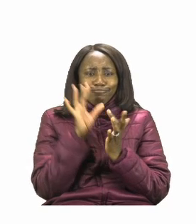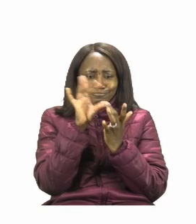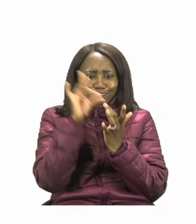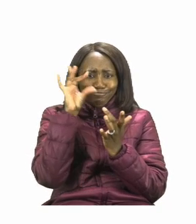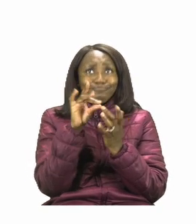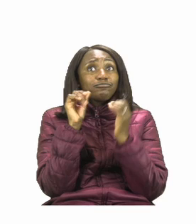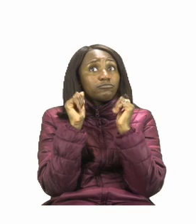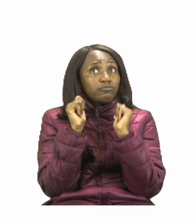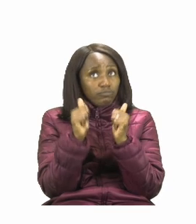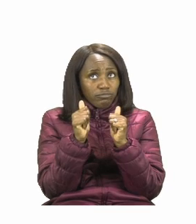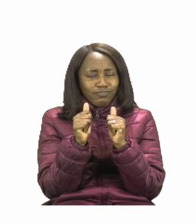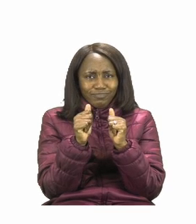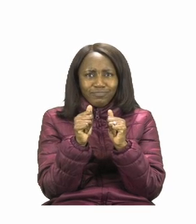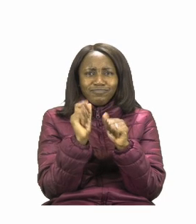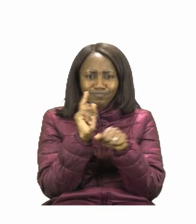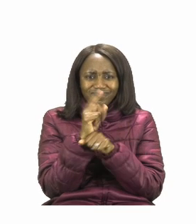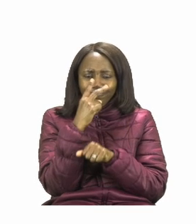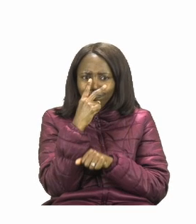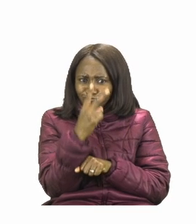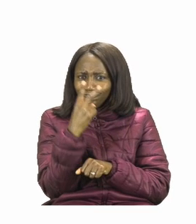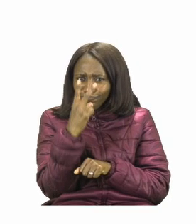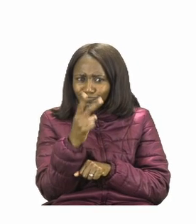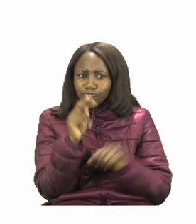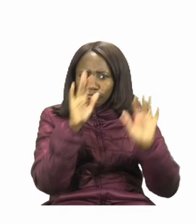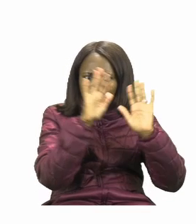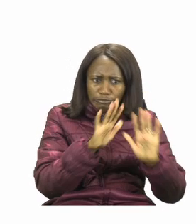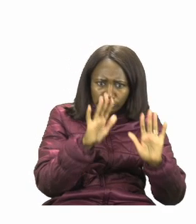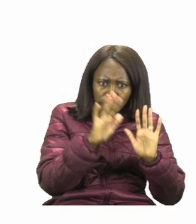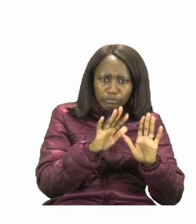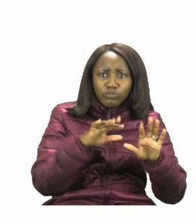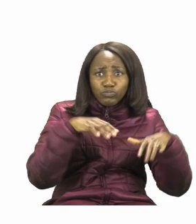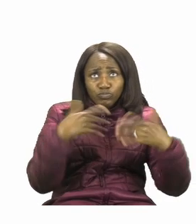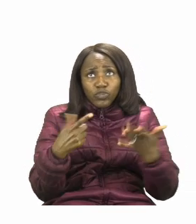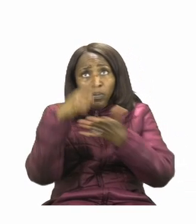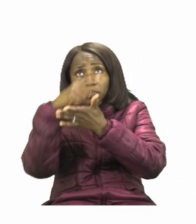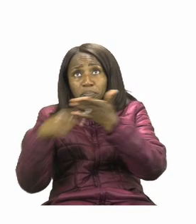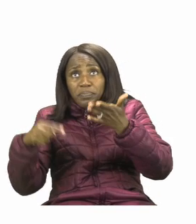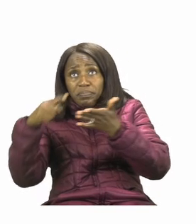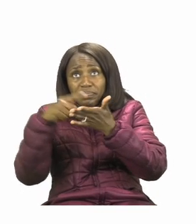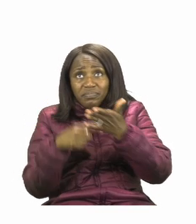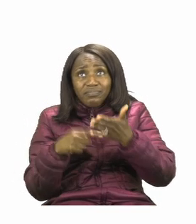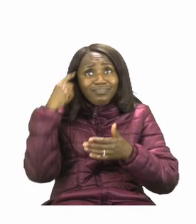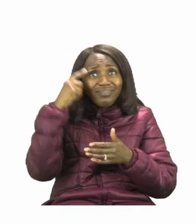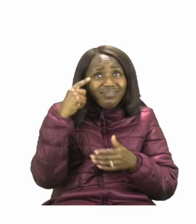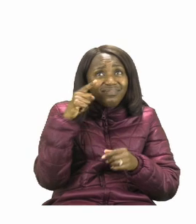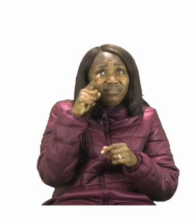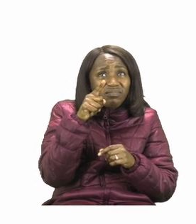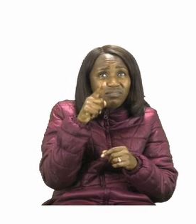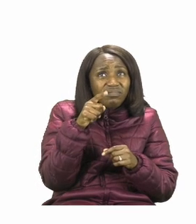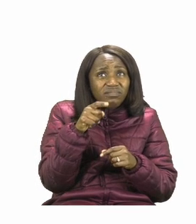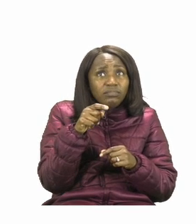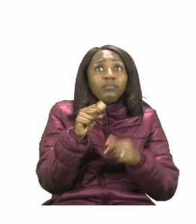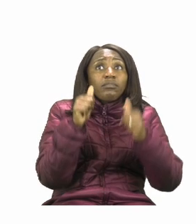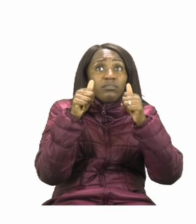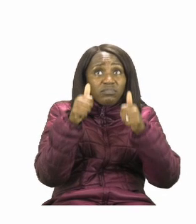wisely, and when you're coloring, ask yourself, would it be something you would be allowed to